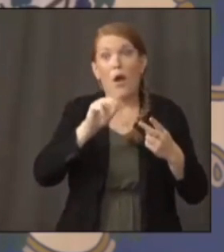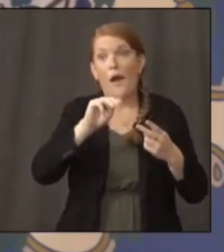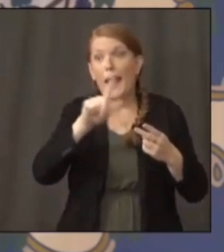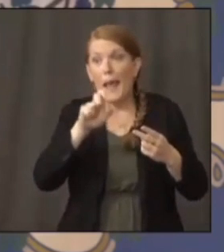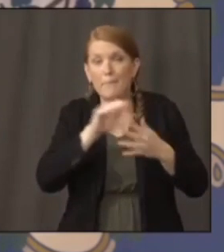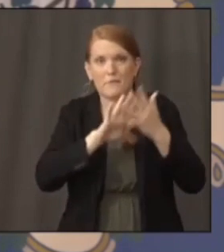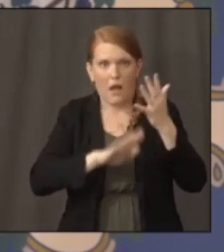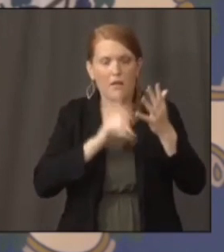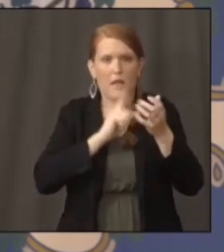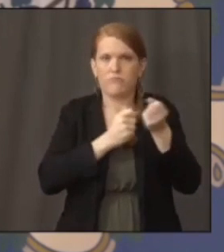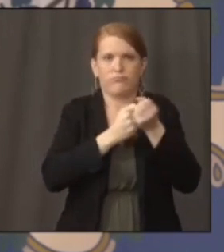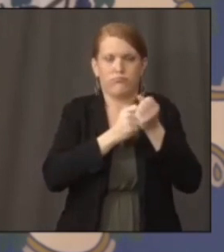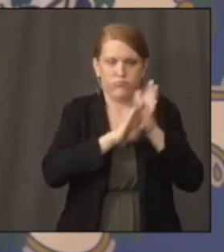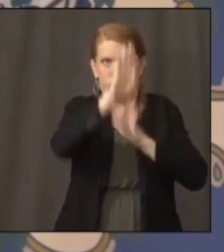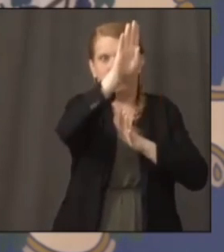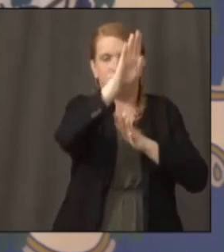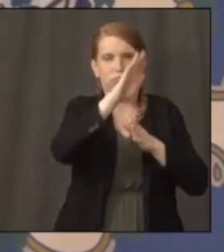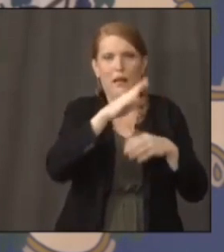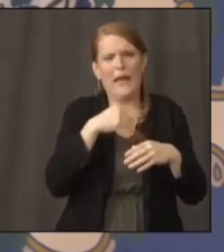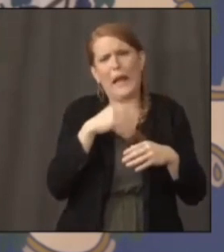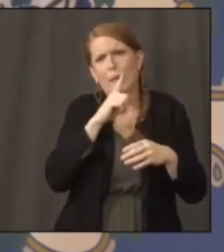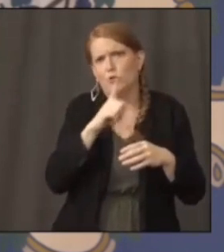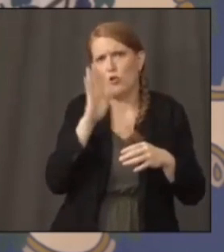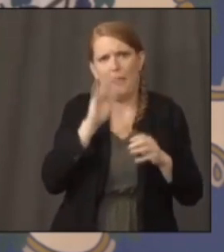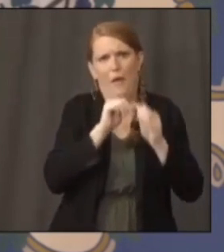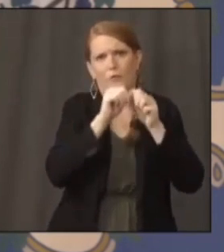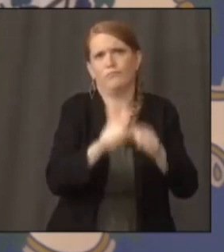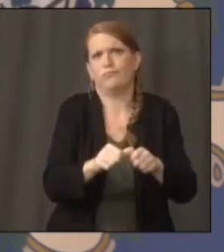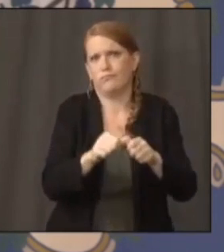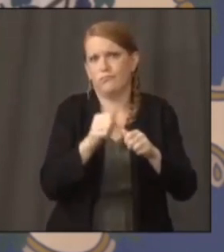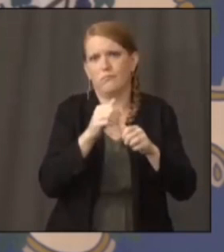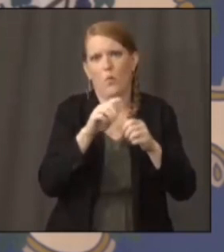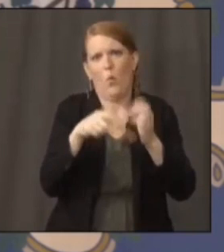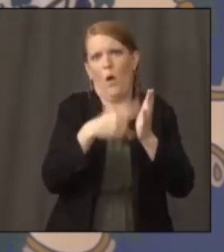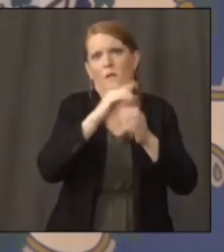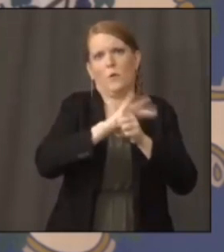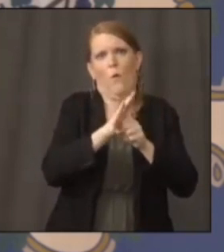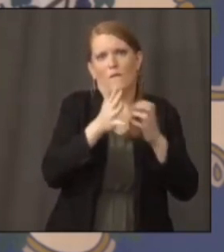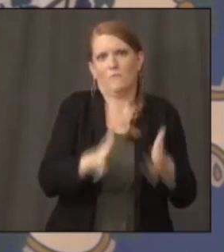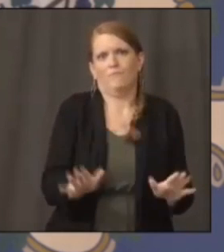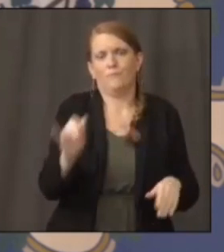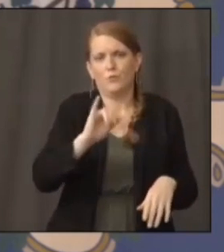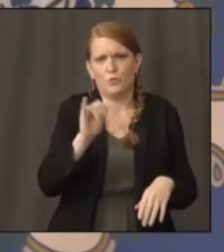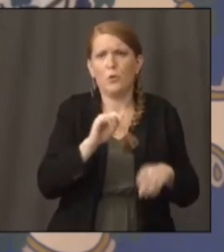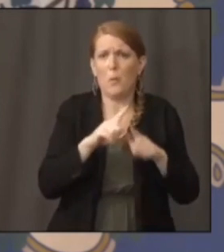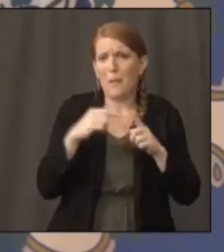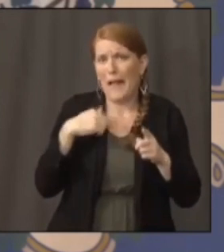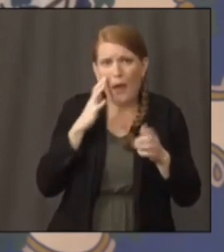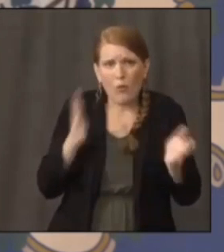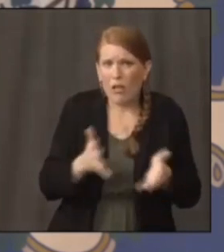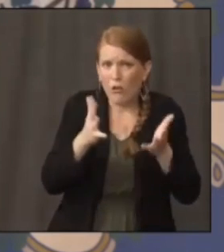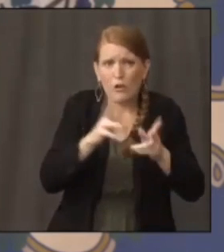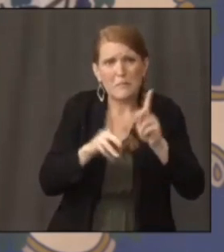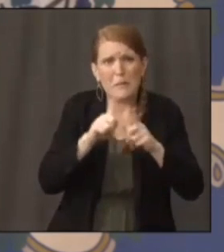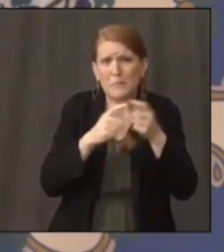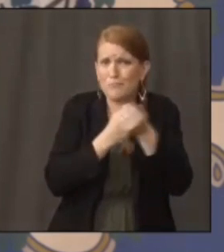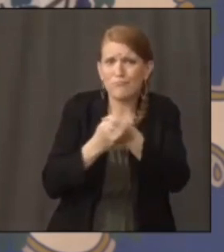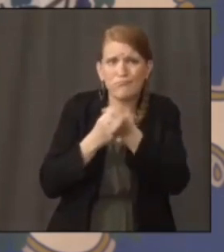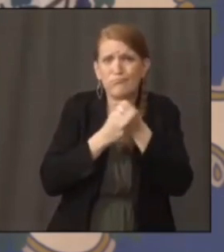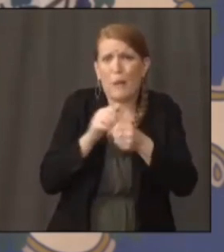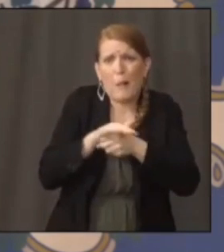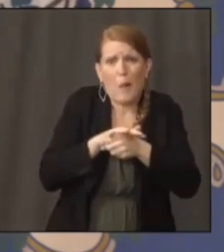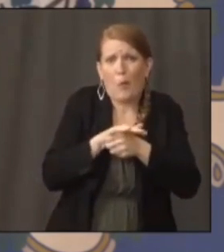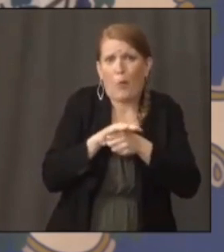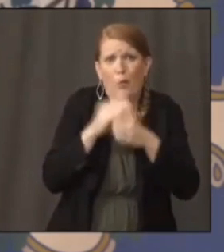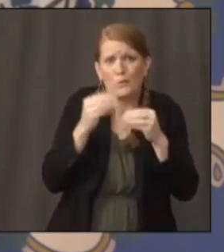That said, support your local store. They bring a lot of life and heart and community to your main street, and I